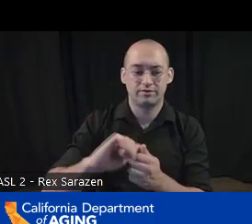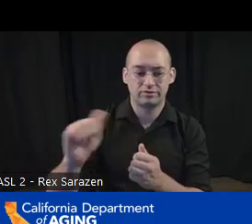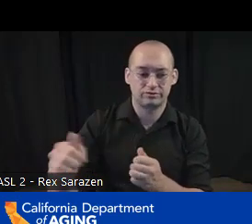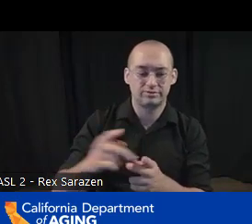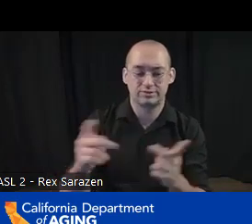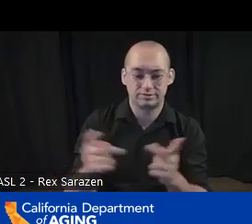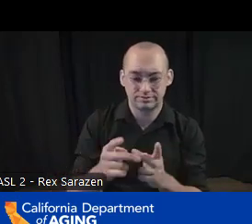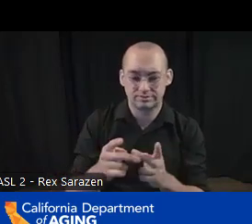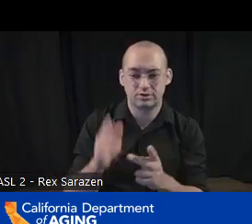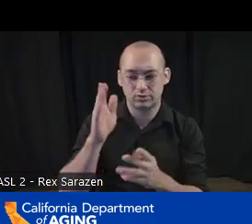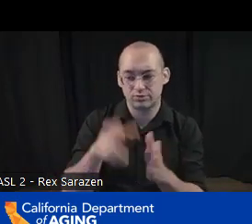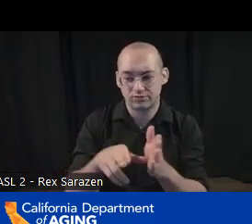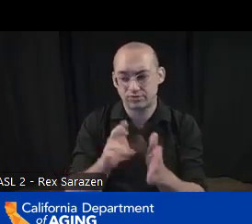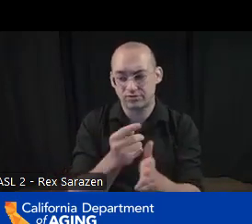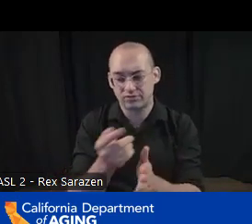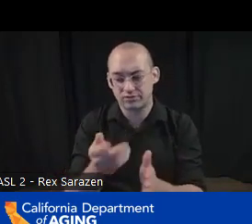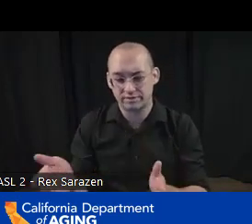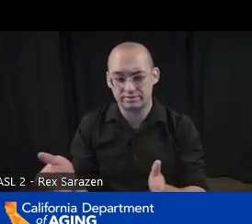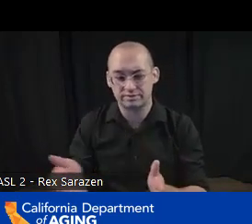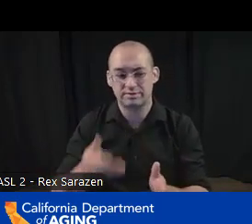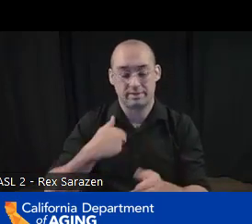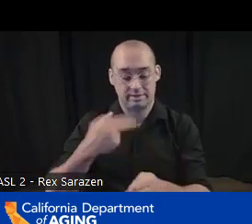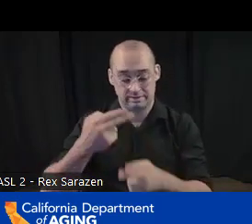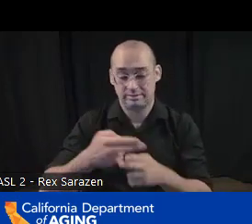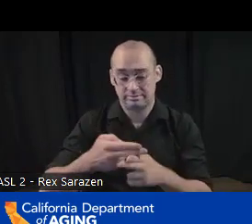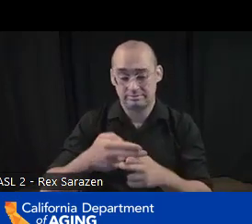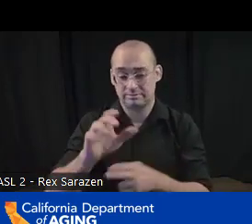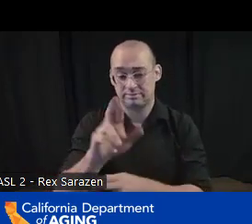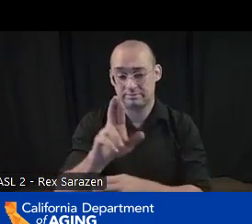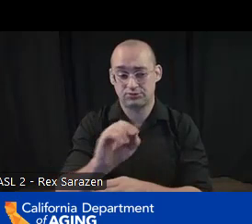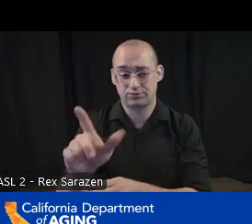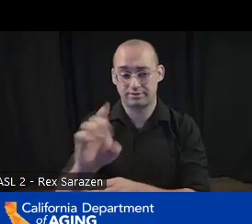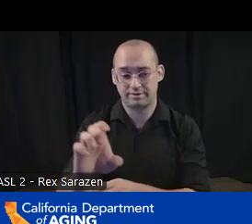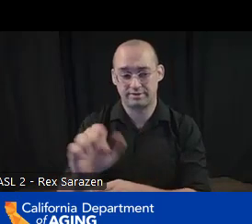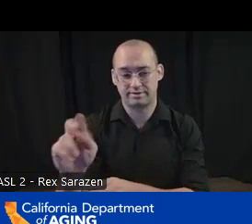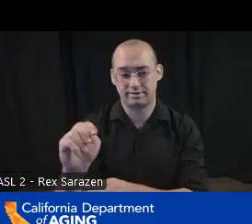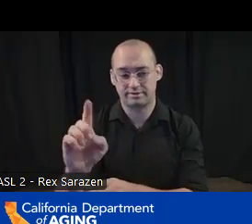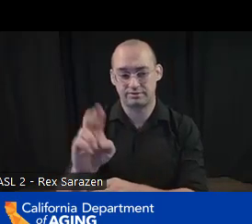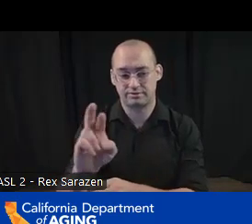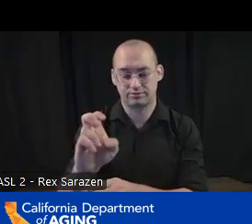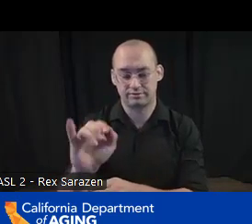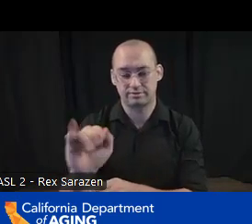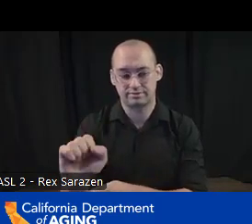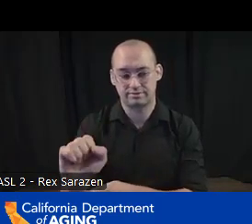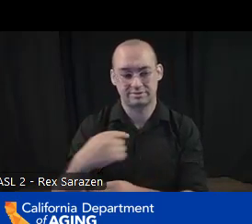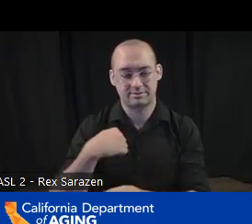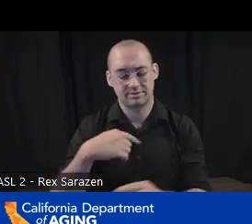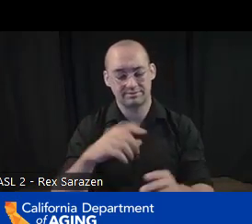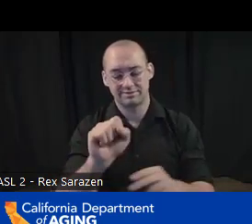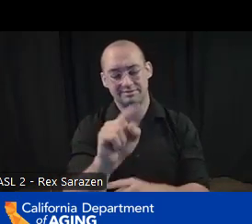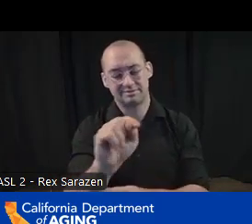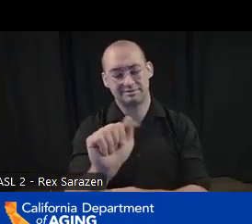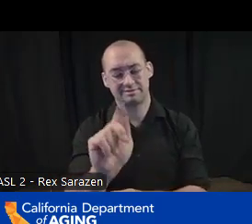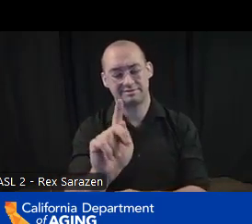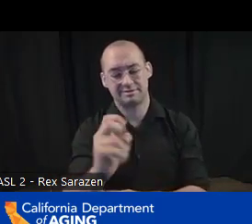few logistics, and my name is my name is Carol DeAndres, and I am the Stakeholder